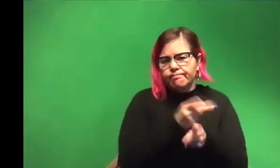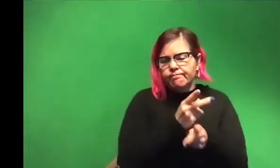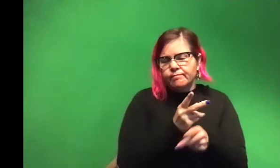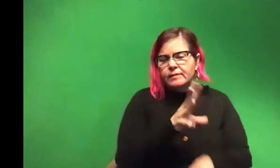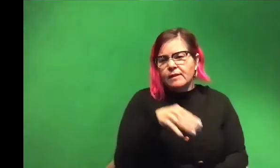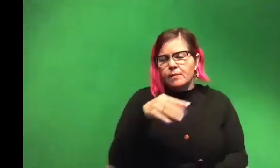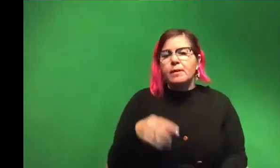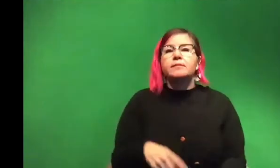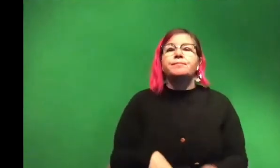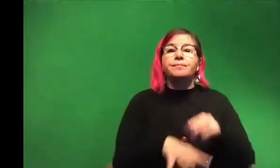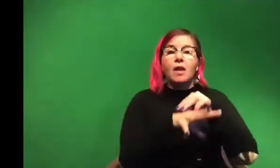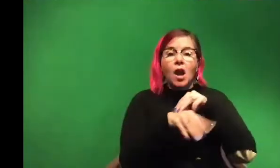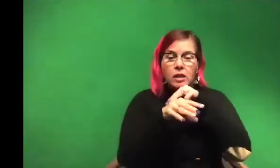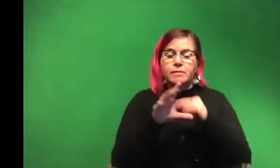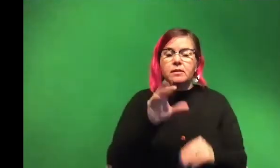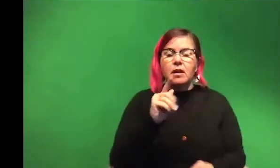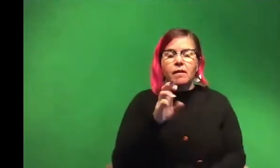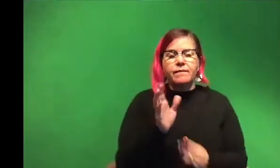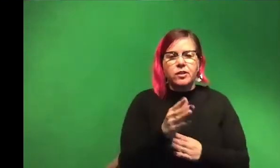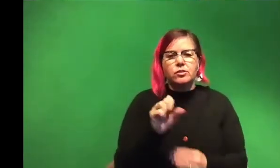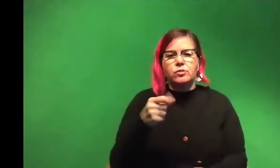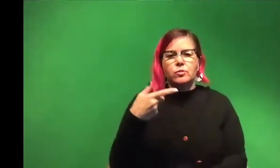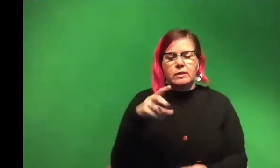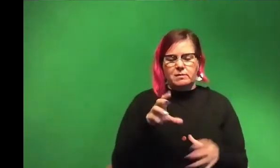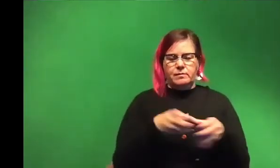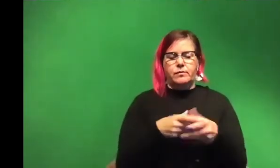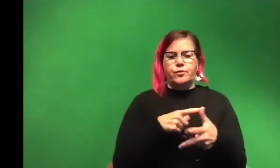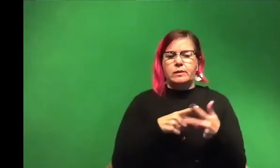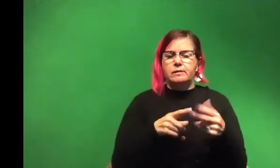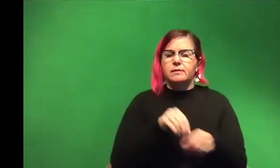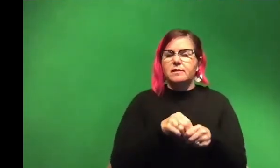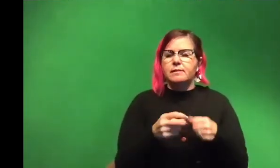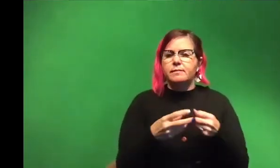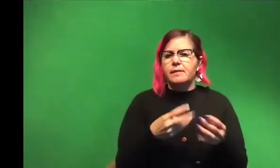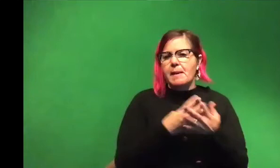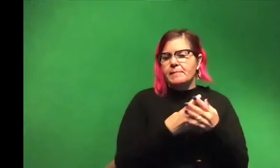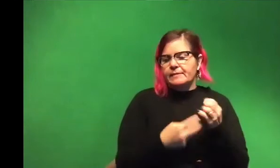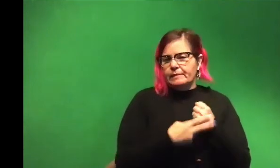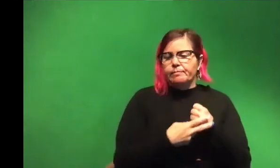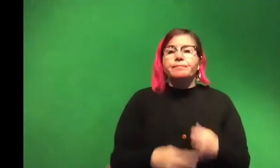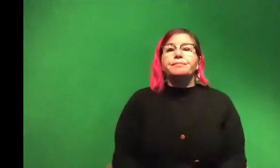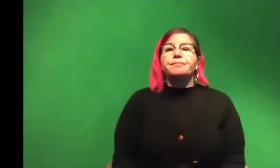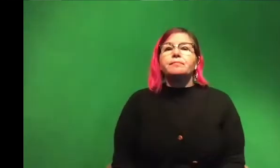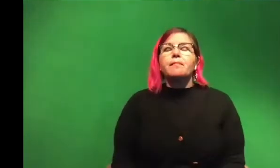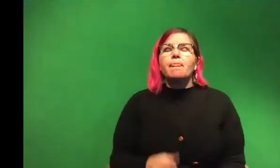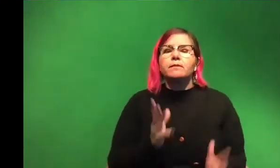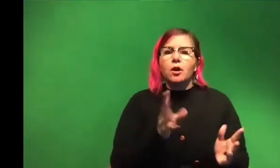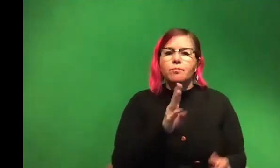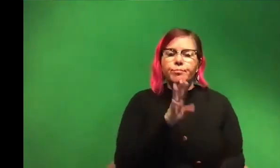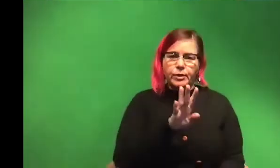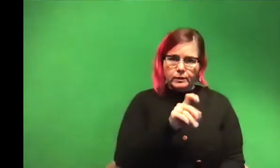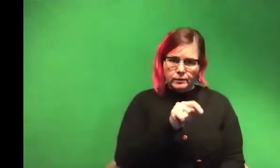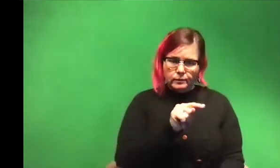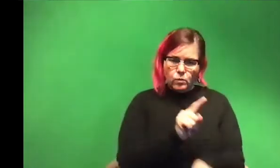which are octopus, cuttlefish, and squid in captivity. And so we're going to be talking with Brett on Monday at